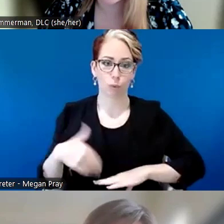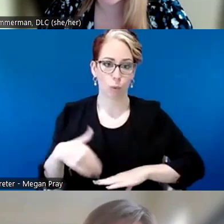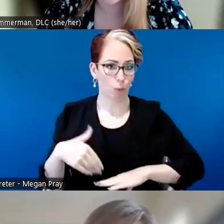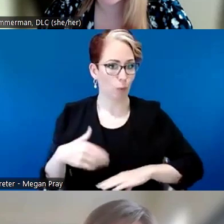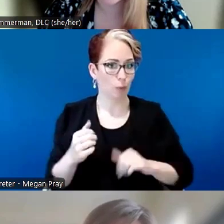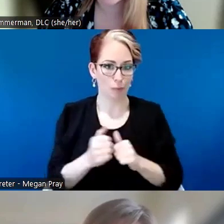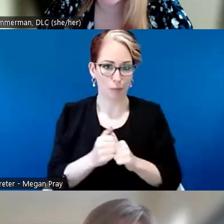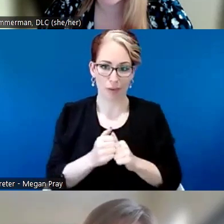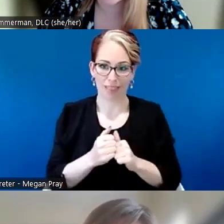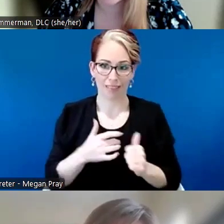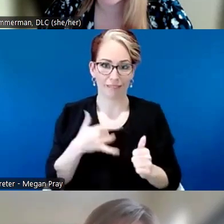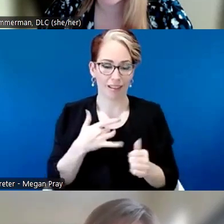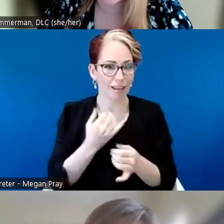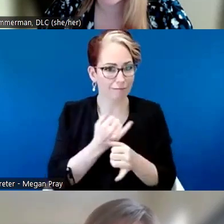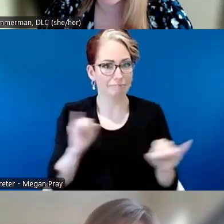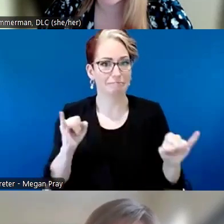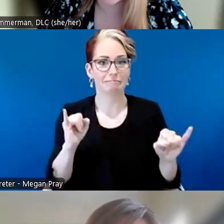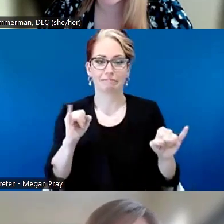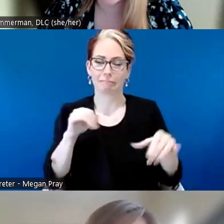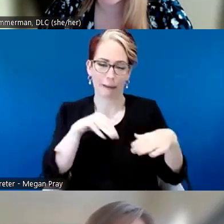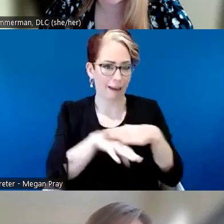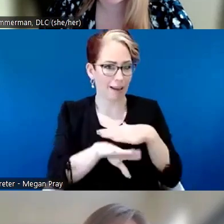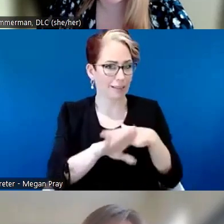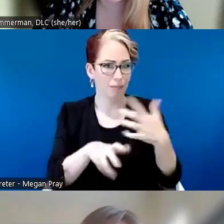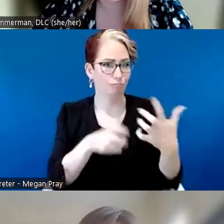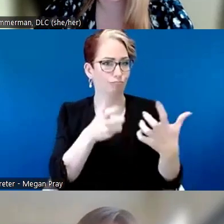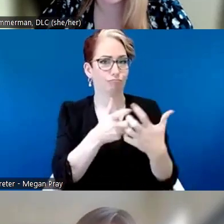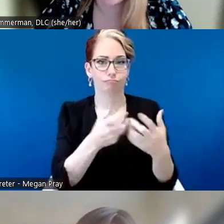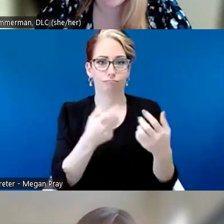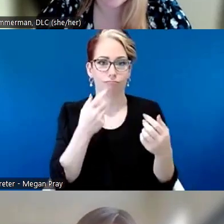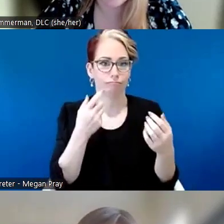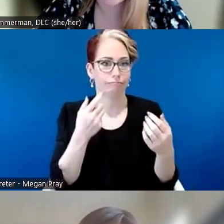and accessibility that it permits.